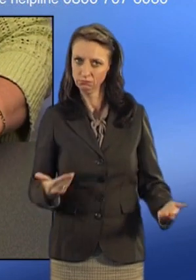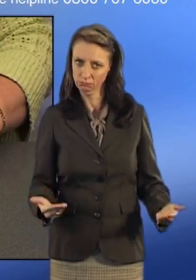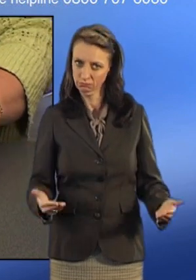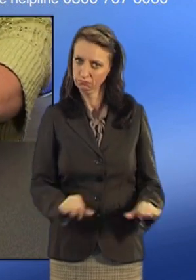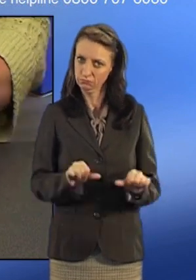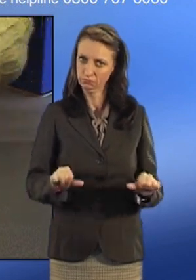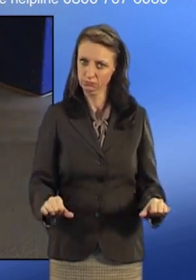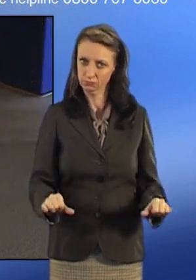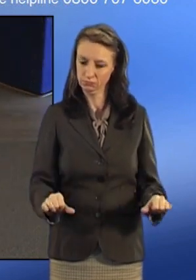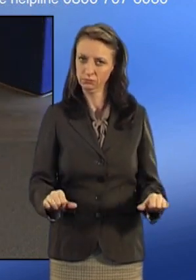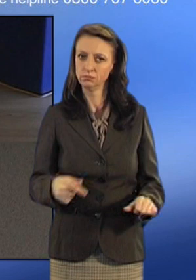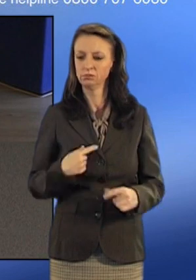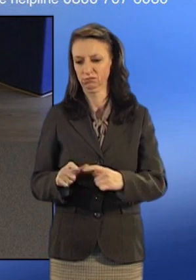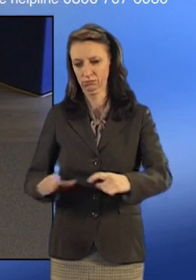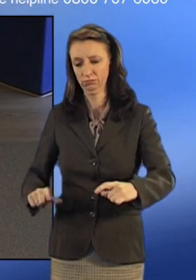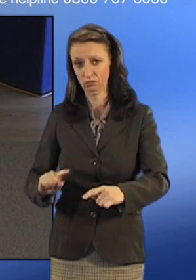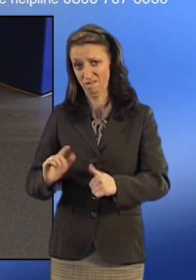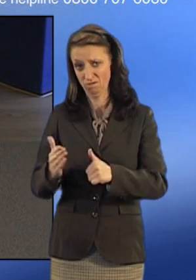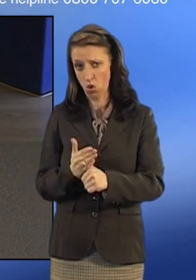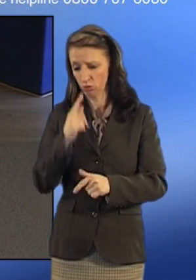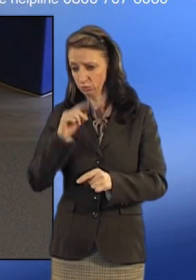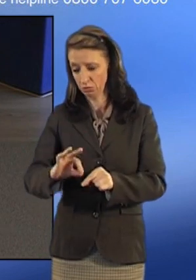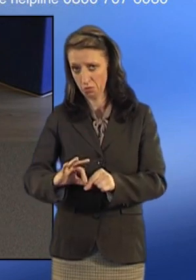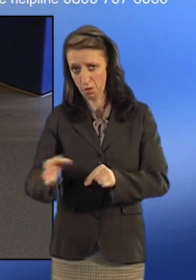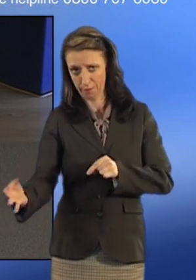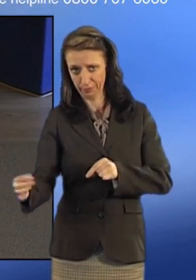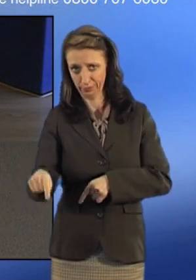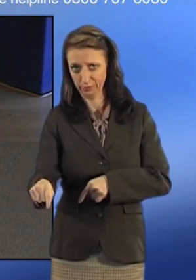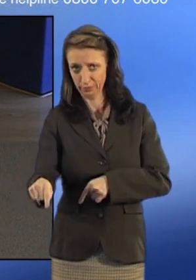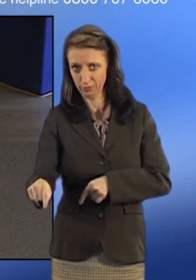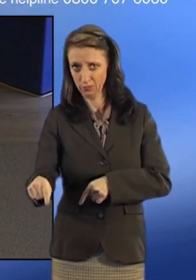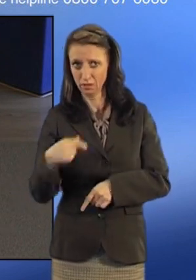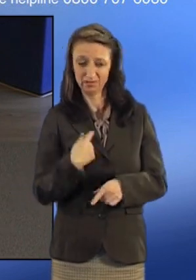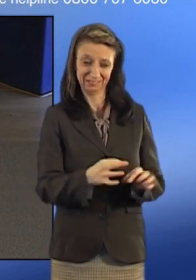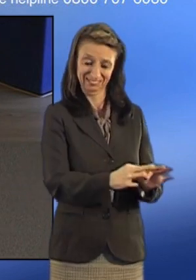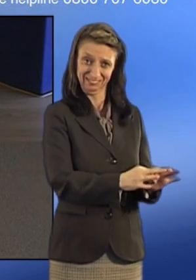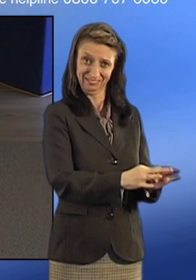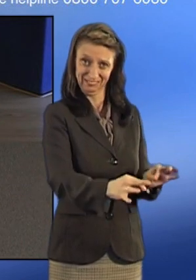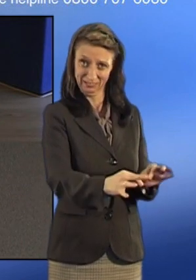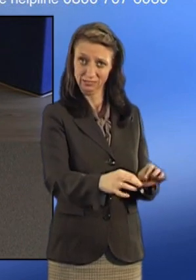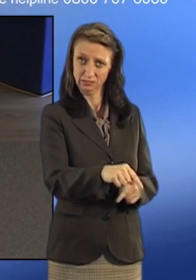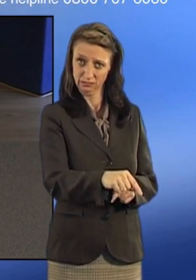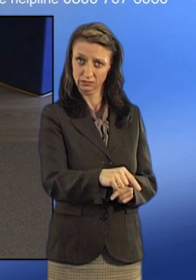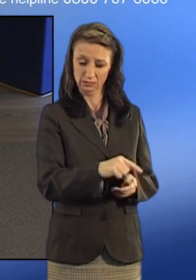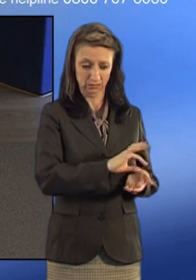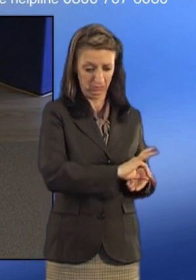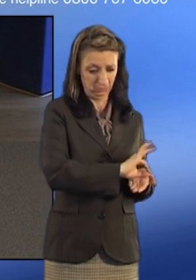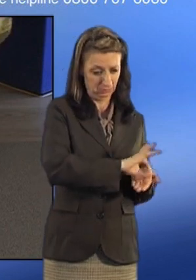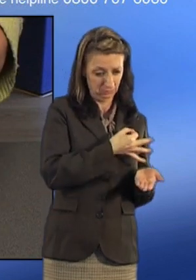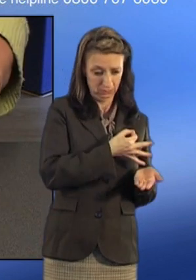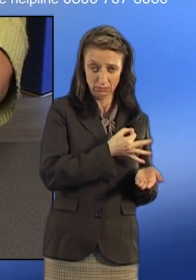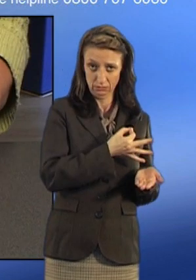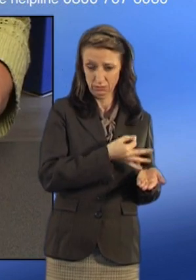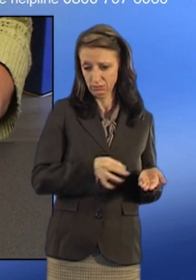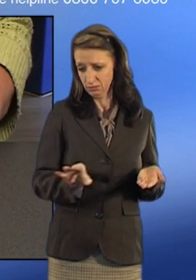Open the first tab of the strip. Then, using one of the cardboard sticks, take a small amount from your